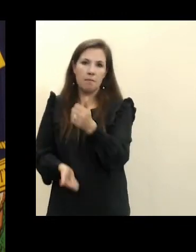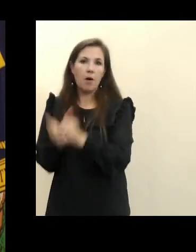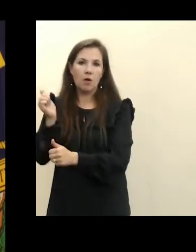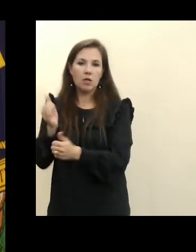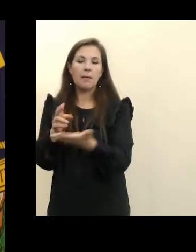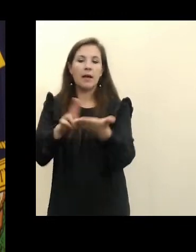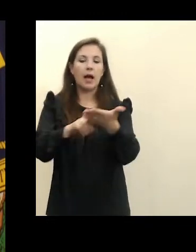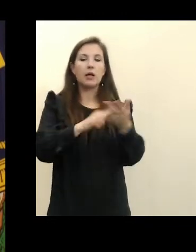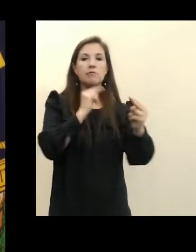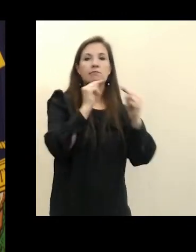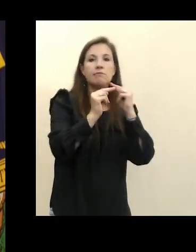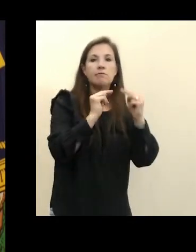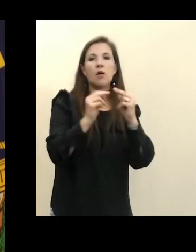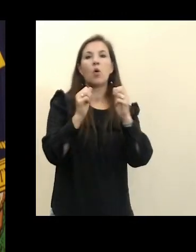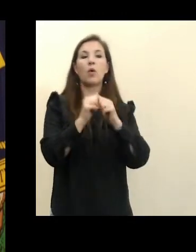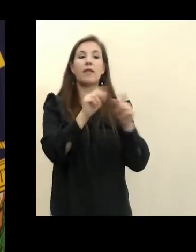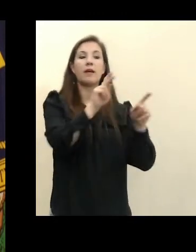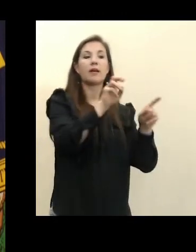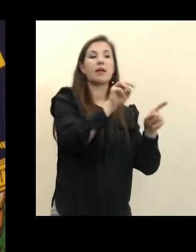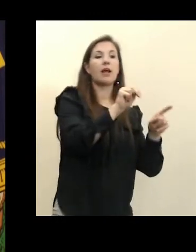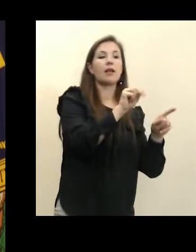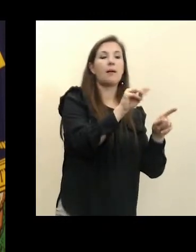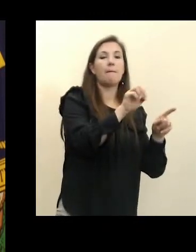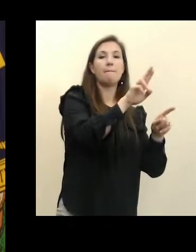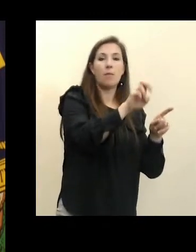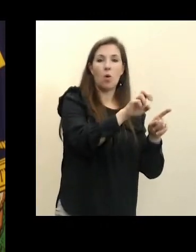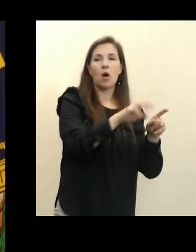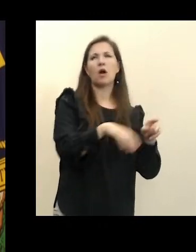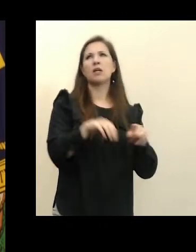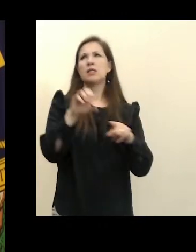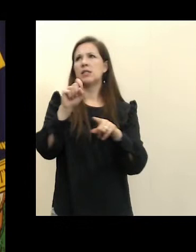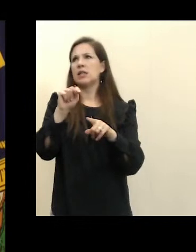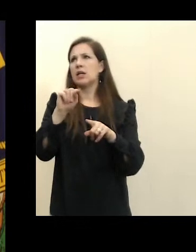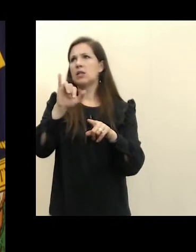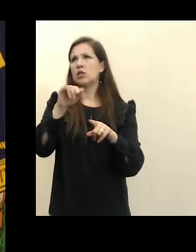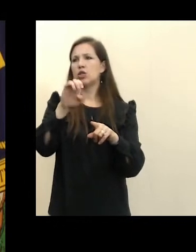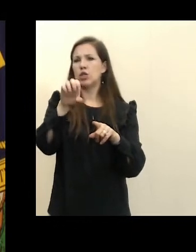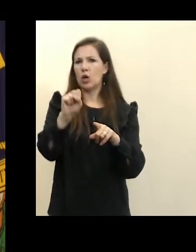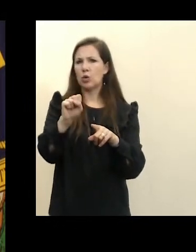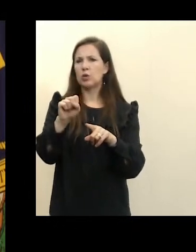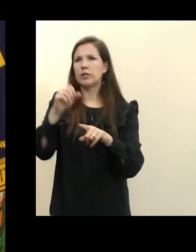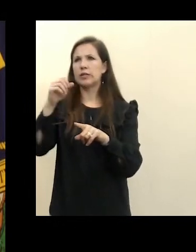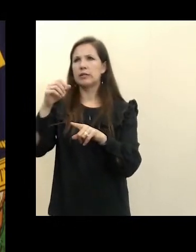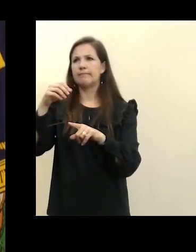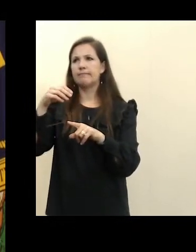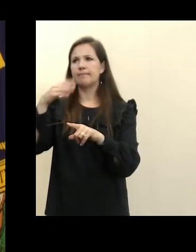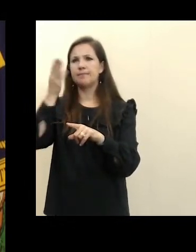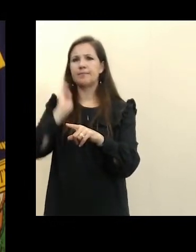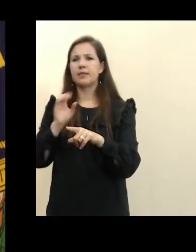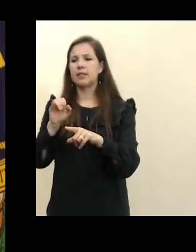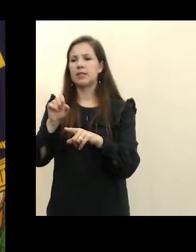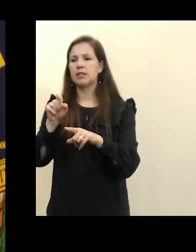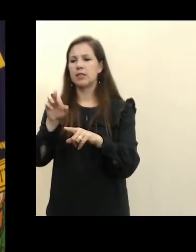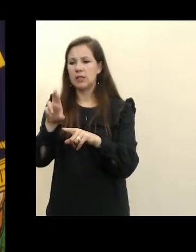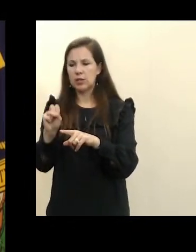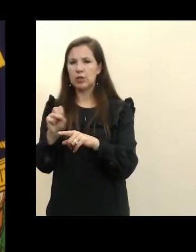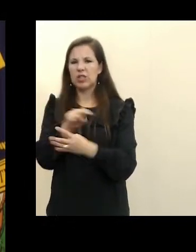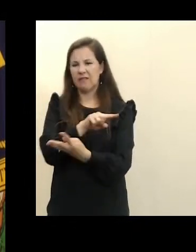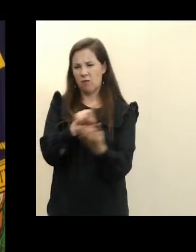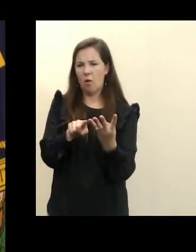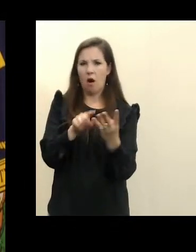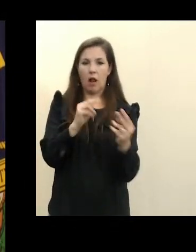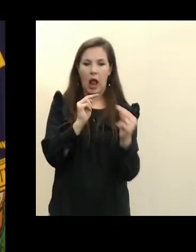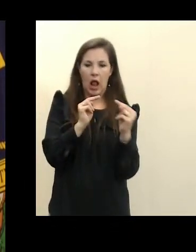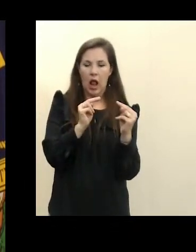is being negotiated with regards to Kenmore Mercy and St. Joe's, and I think part of Sisters. It needs to get resolved